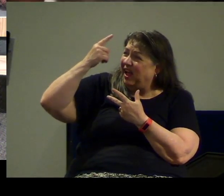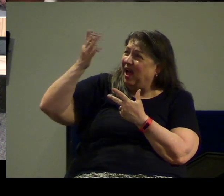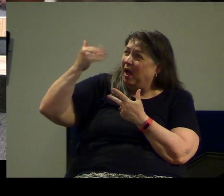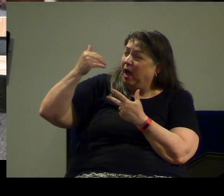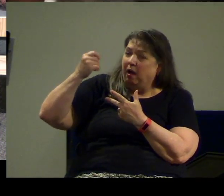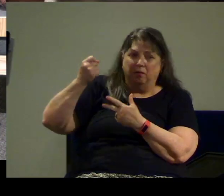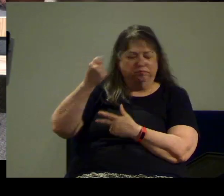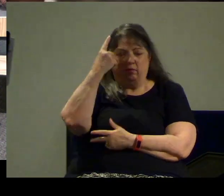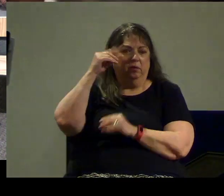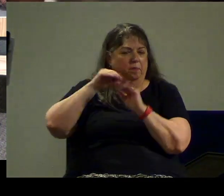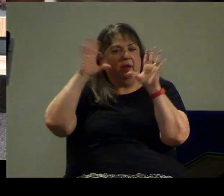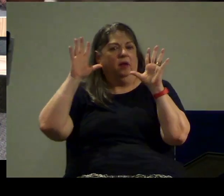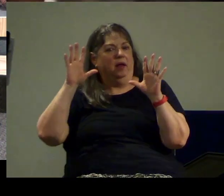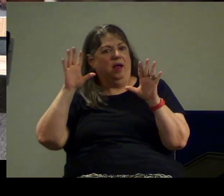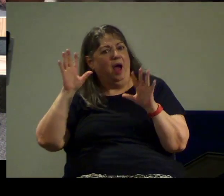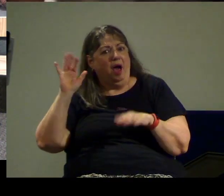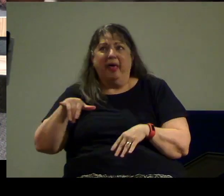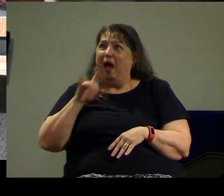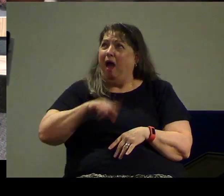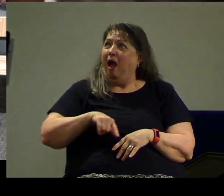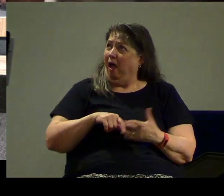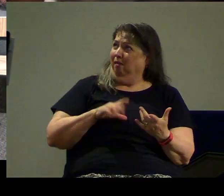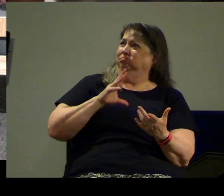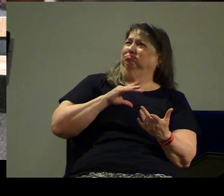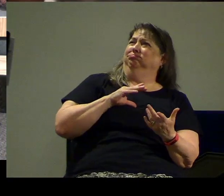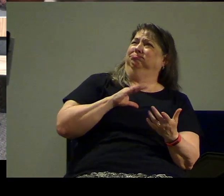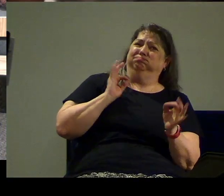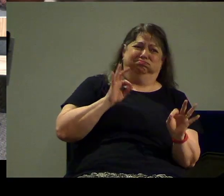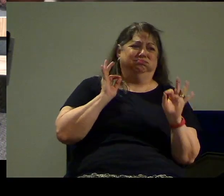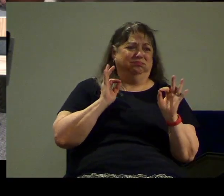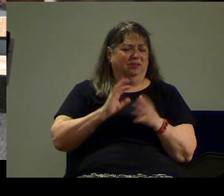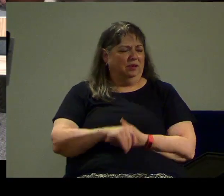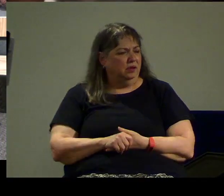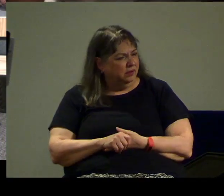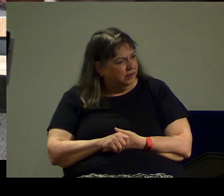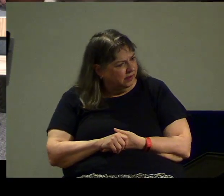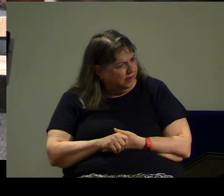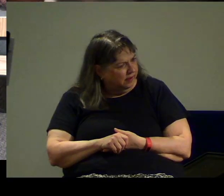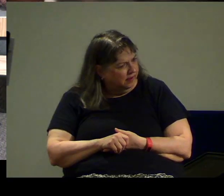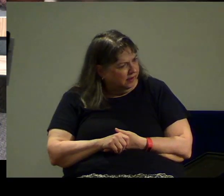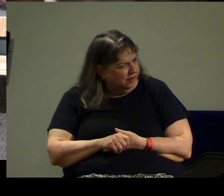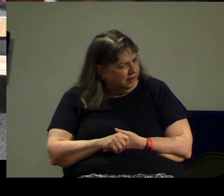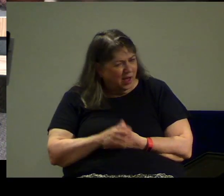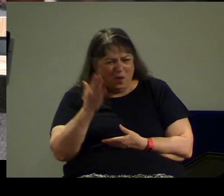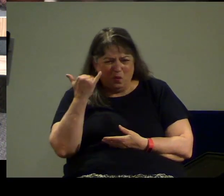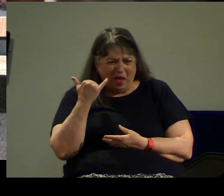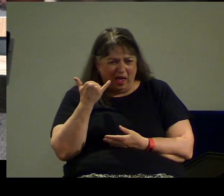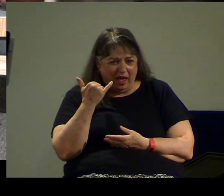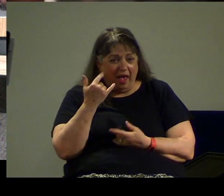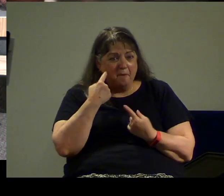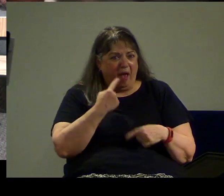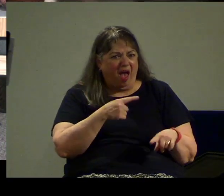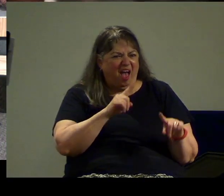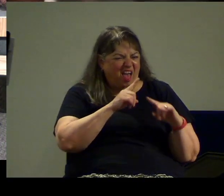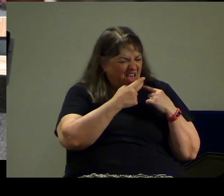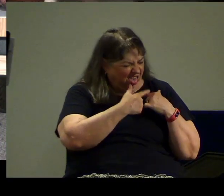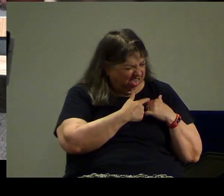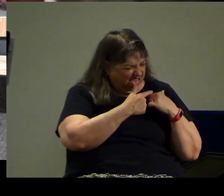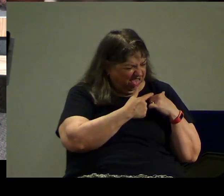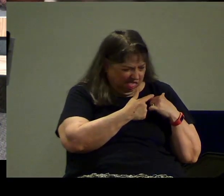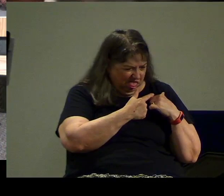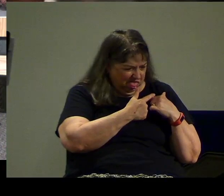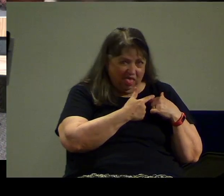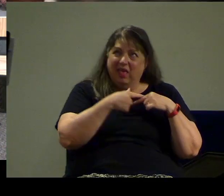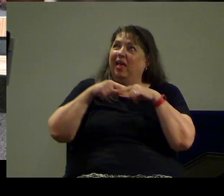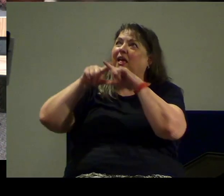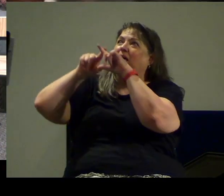boom, there a simple solution, and it's done. Because you turn to the Lord. You see, and to take God's